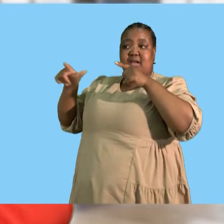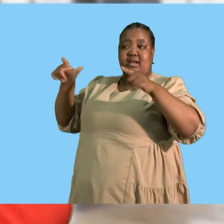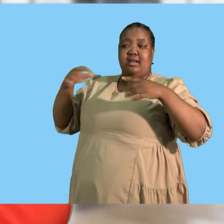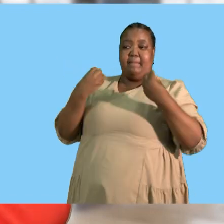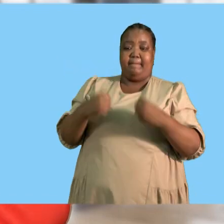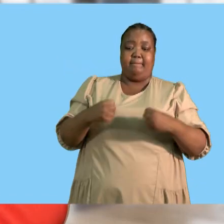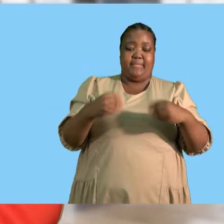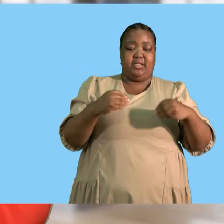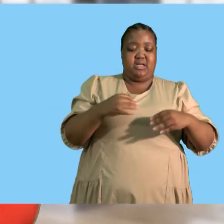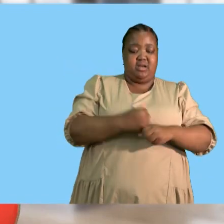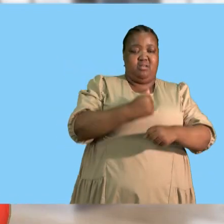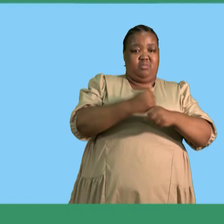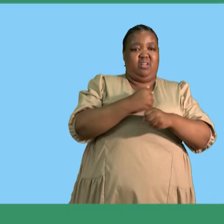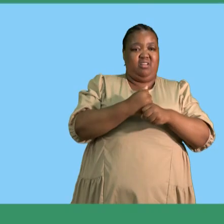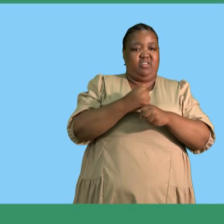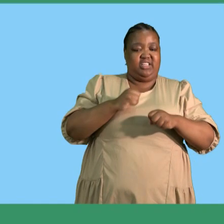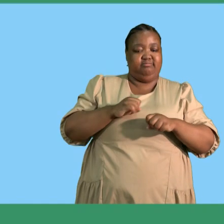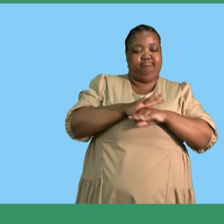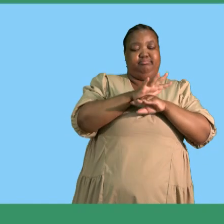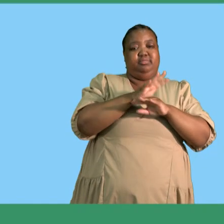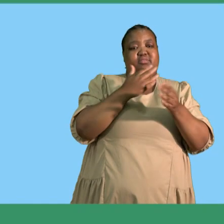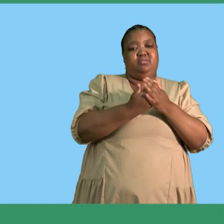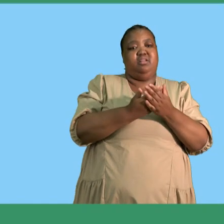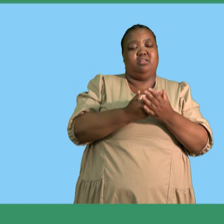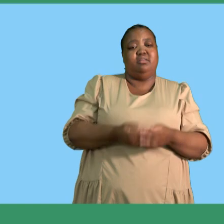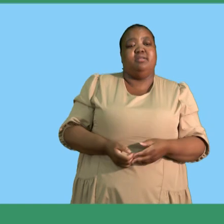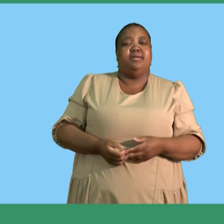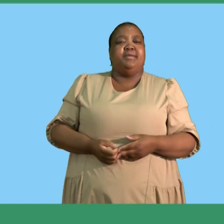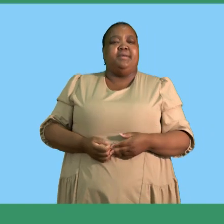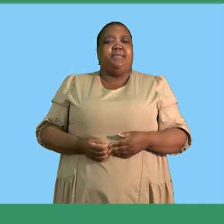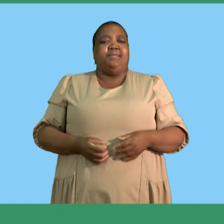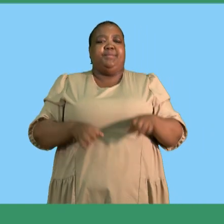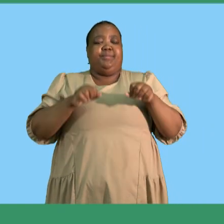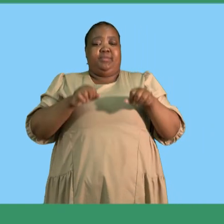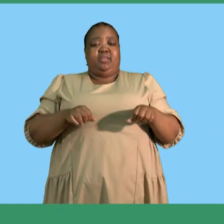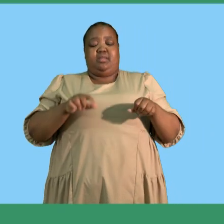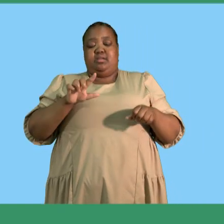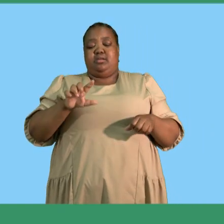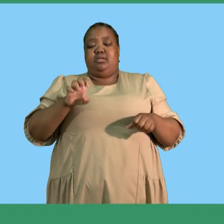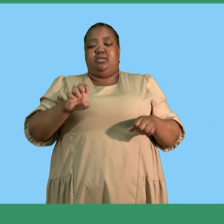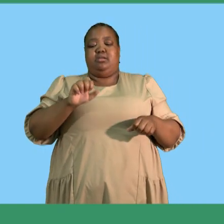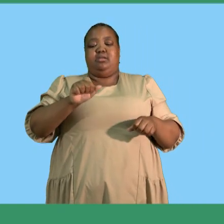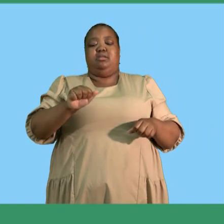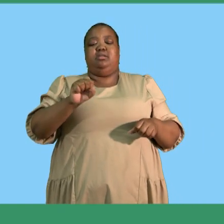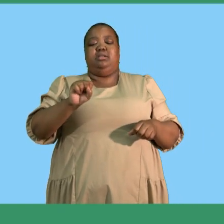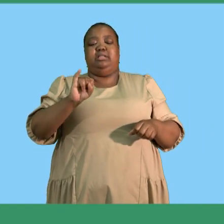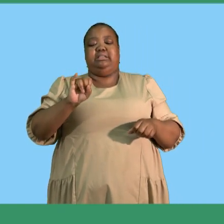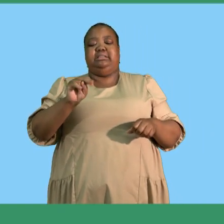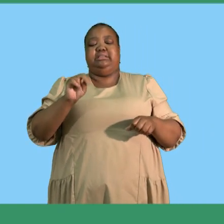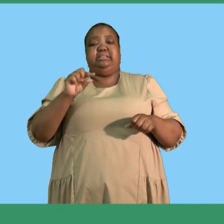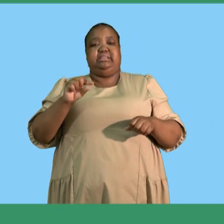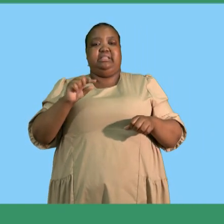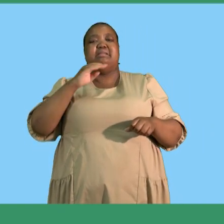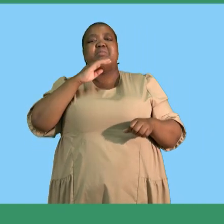operations. We also have leasing. Now remember that leasing is a